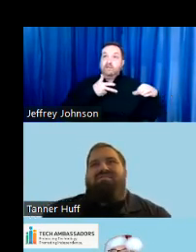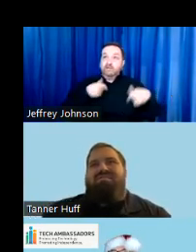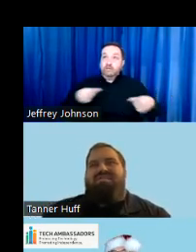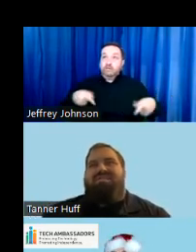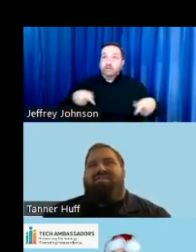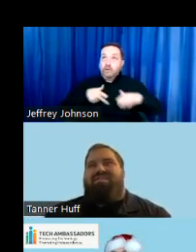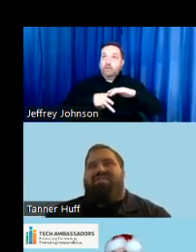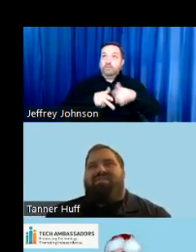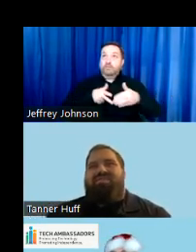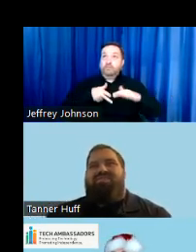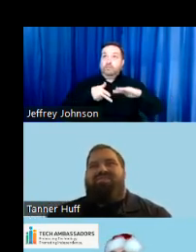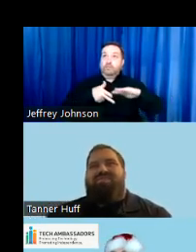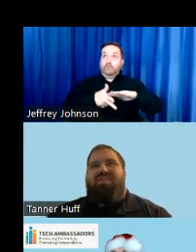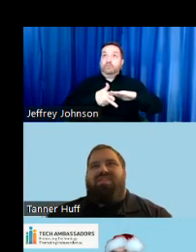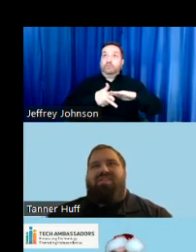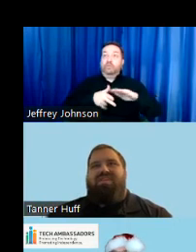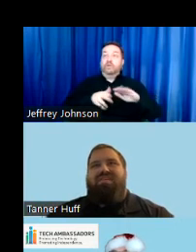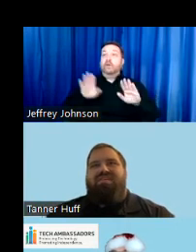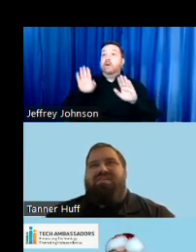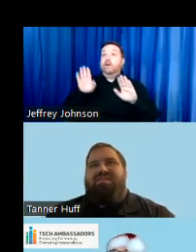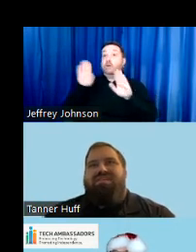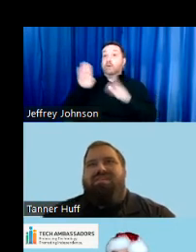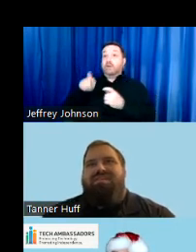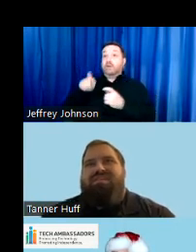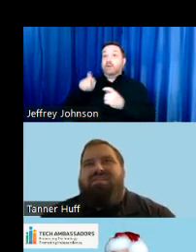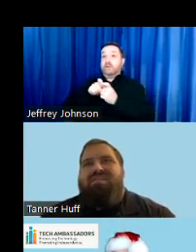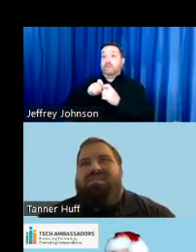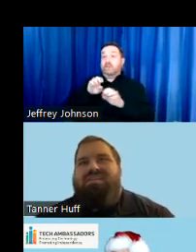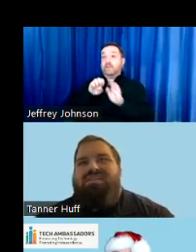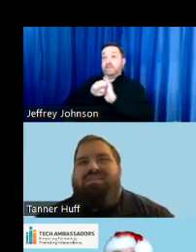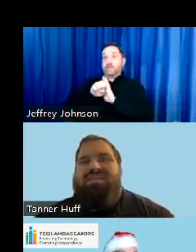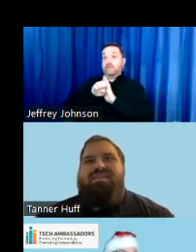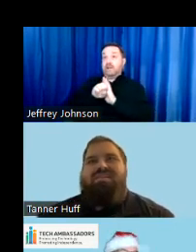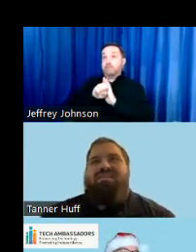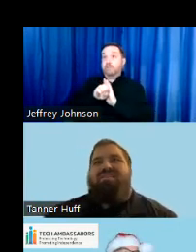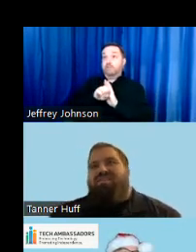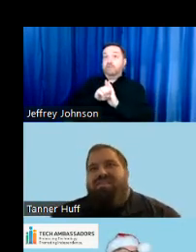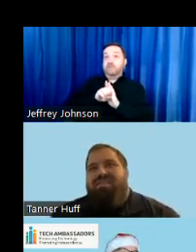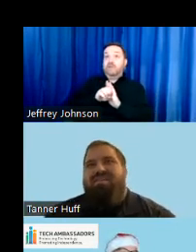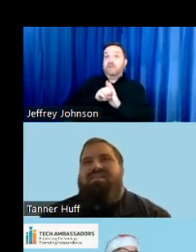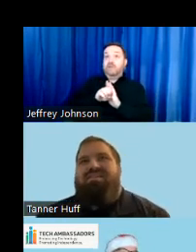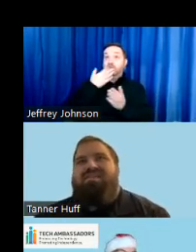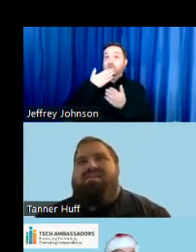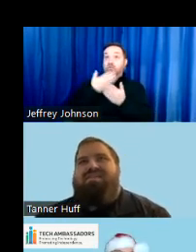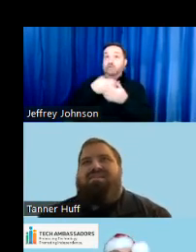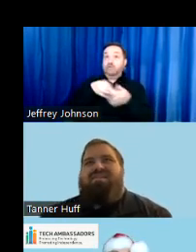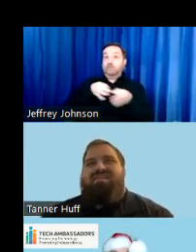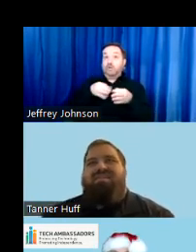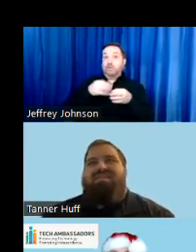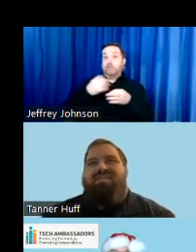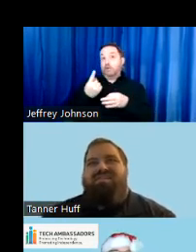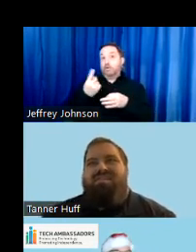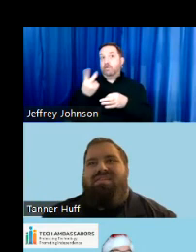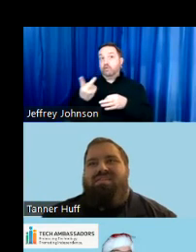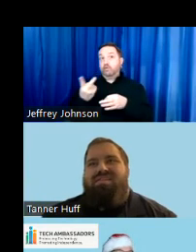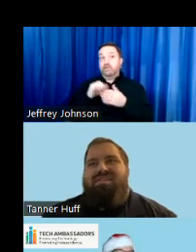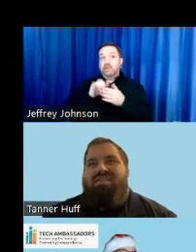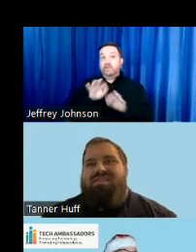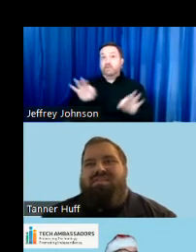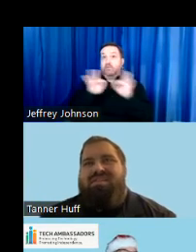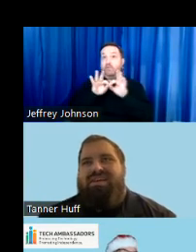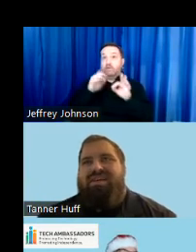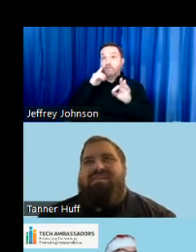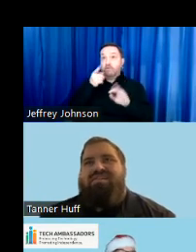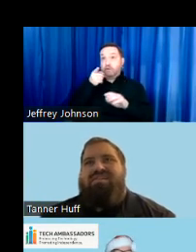those are great specific examples. And I thought that was important for you to actually describe one or two, that would be relevant for